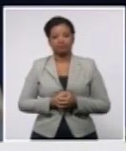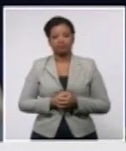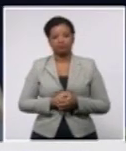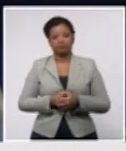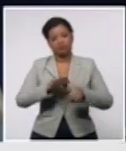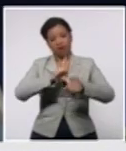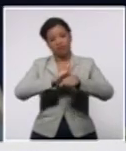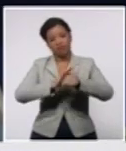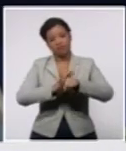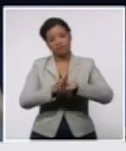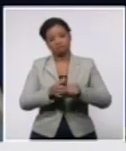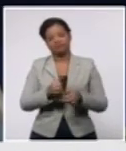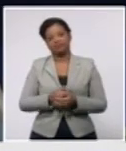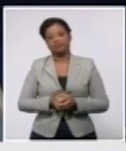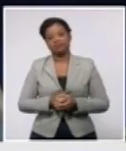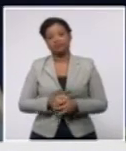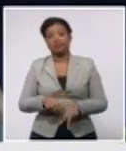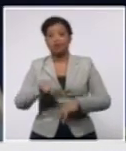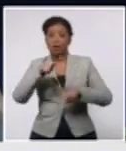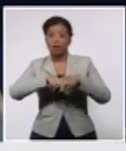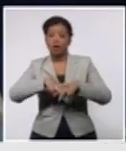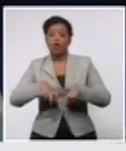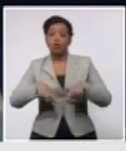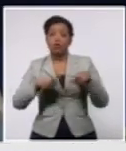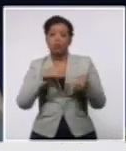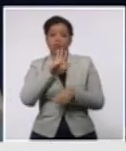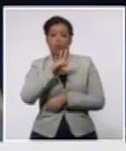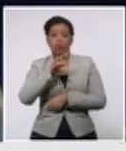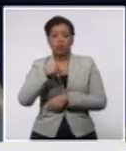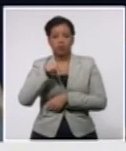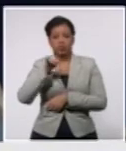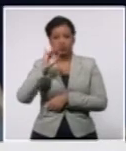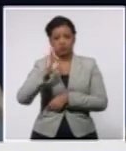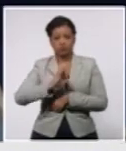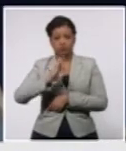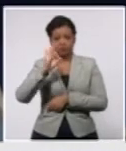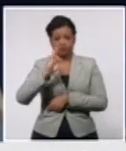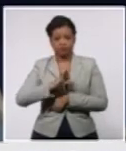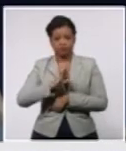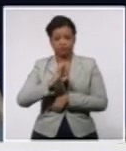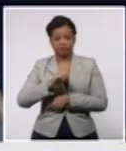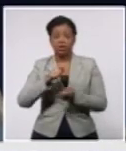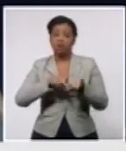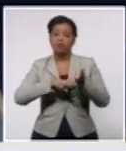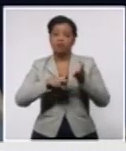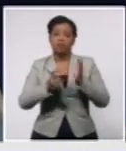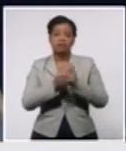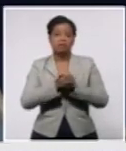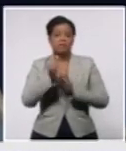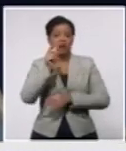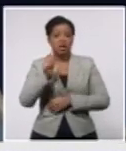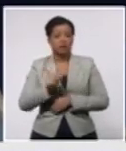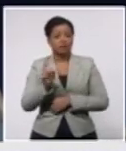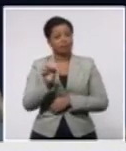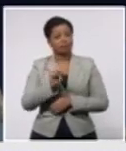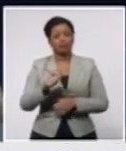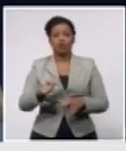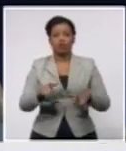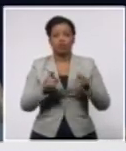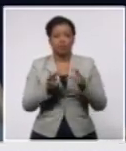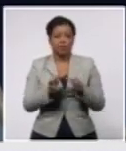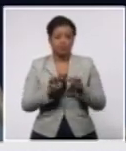with 92.4%, and Havana meets it with 93%. And in terms of the local